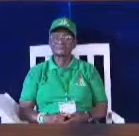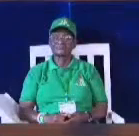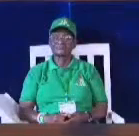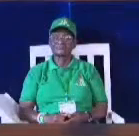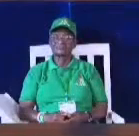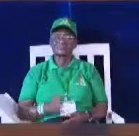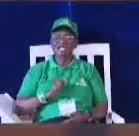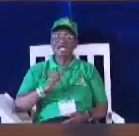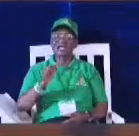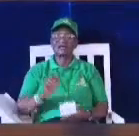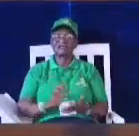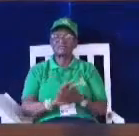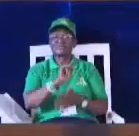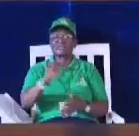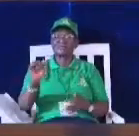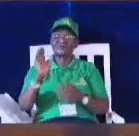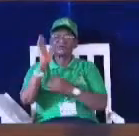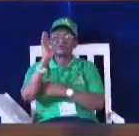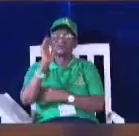I'm believing God that tonight